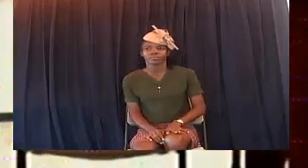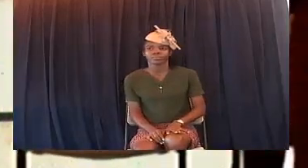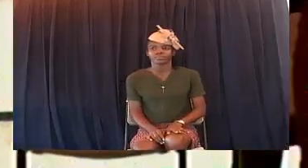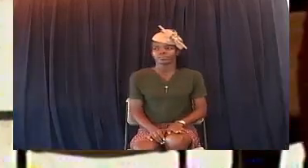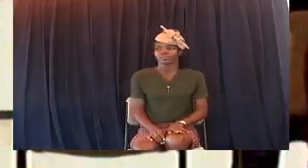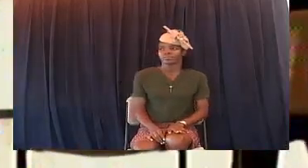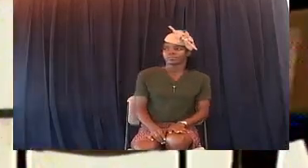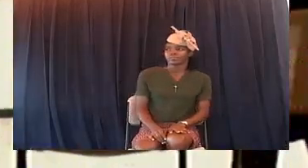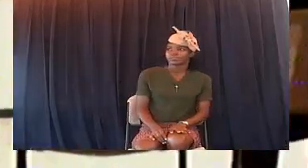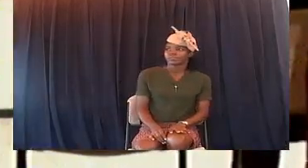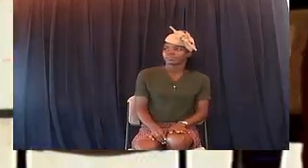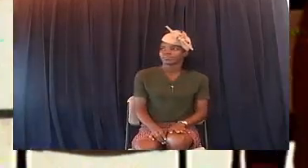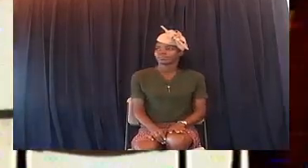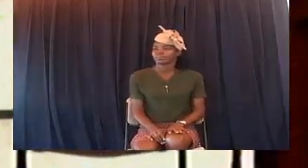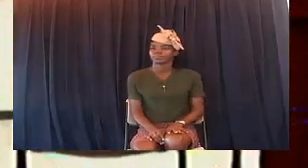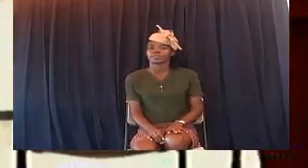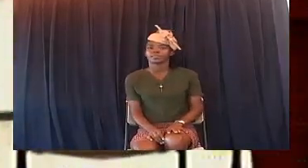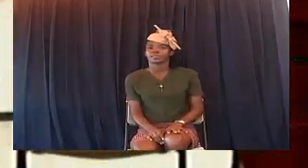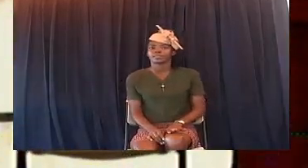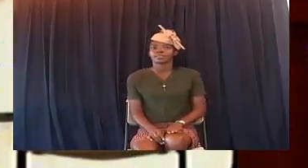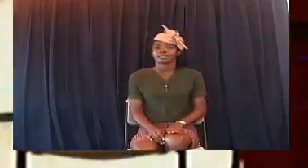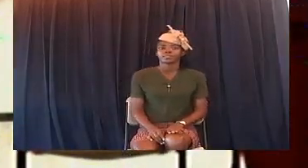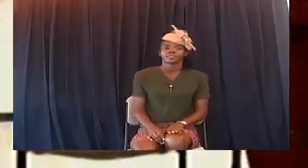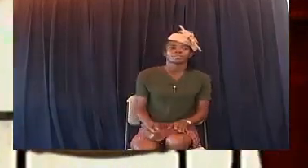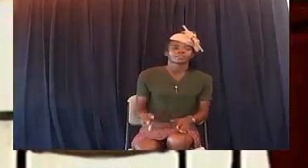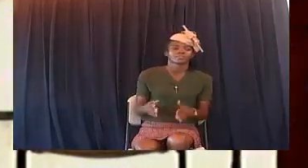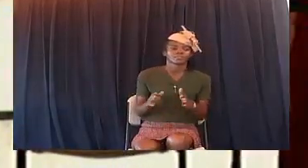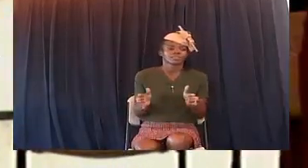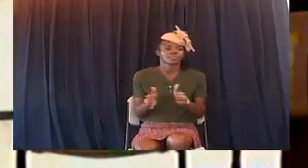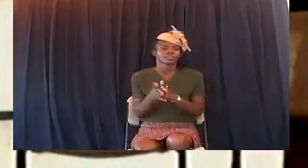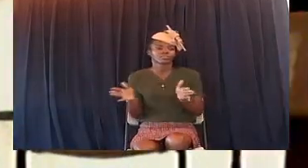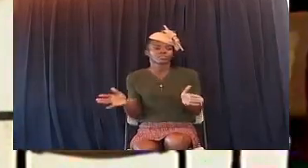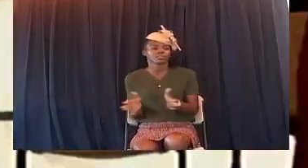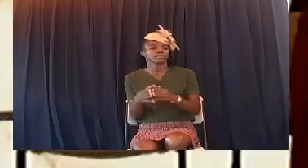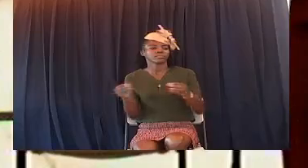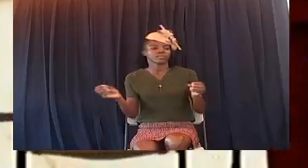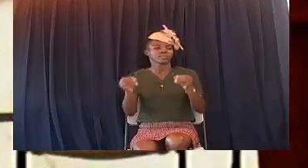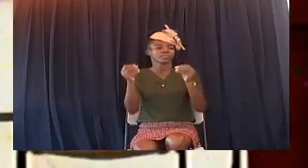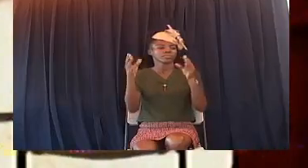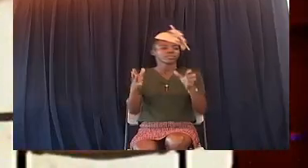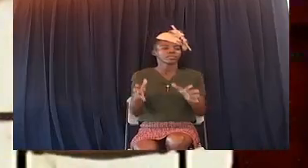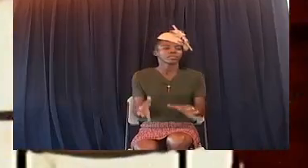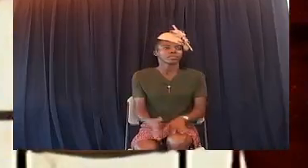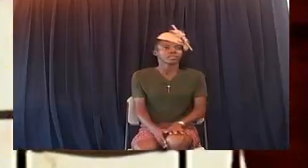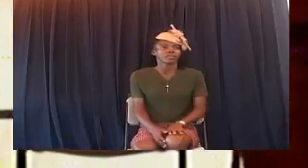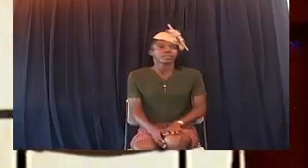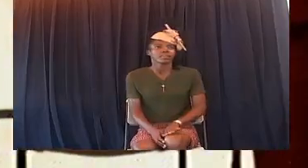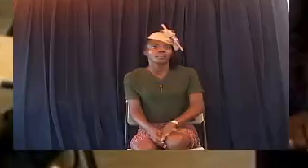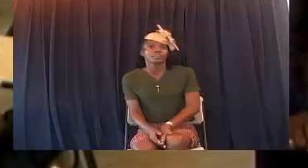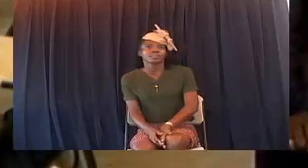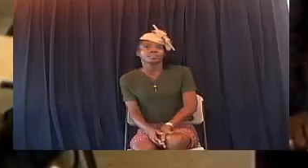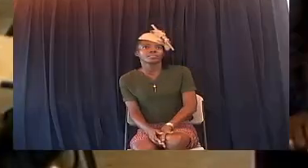Amen. Bless the Lord. Bless the Lord. Thank you, Jesus. I'll give you a few minutes.